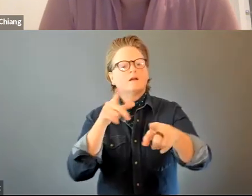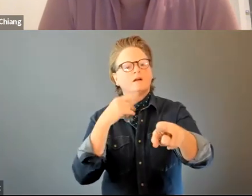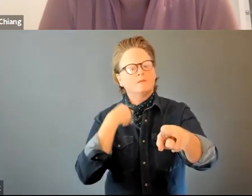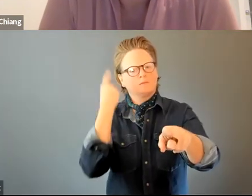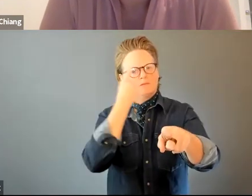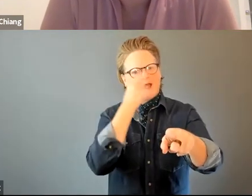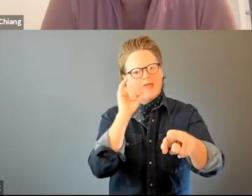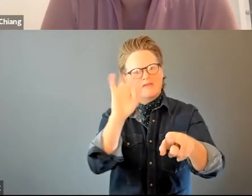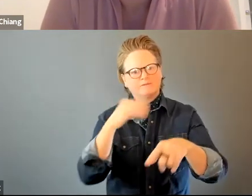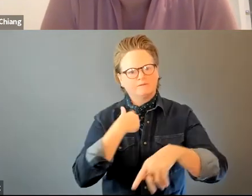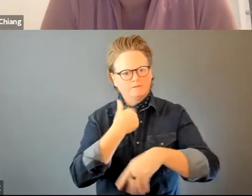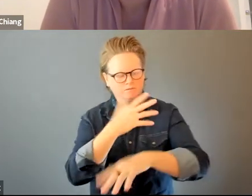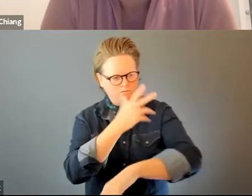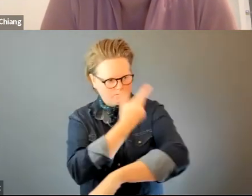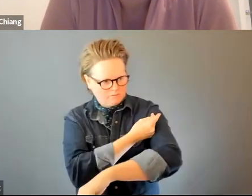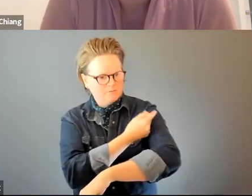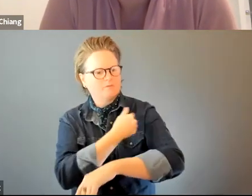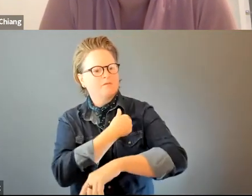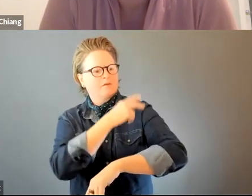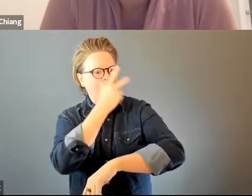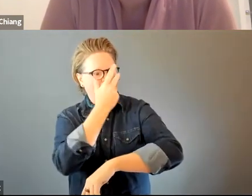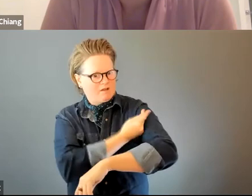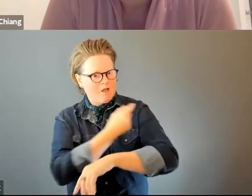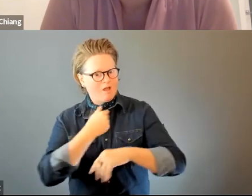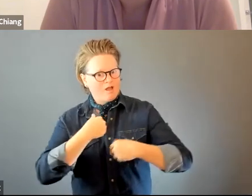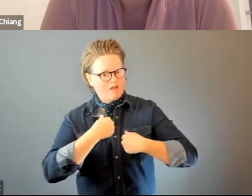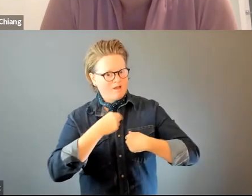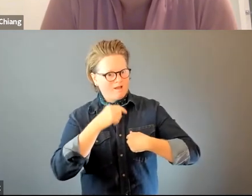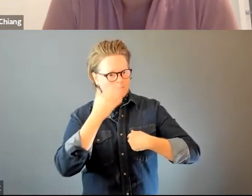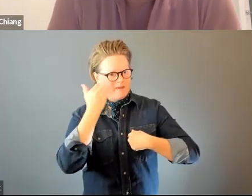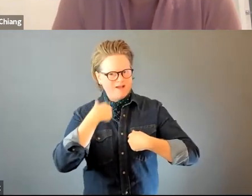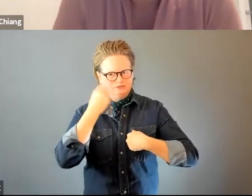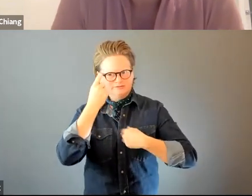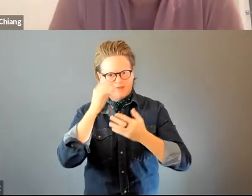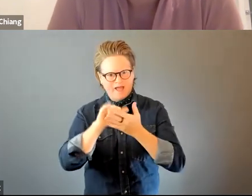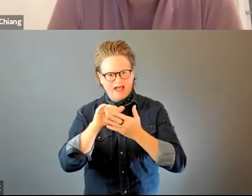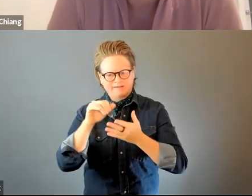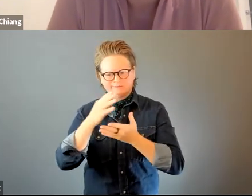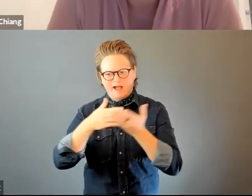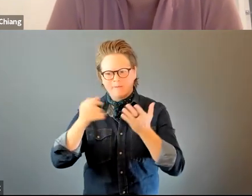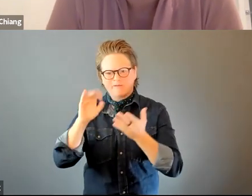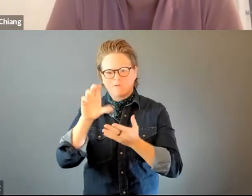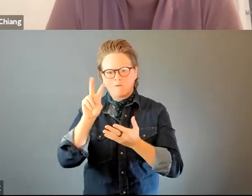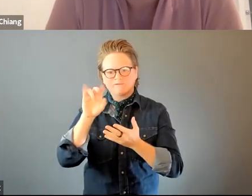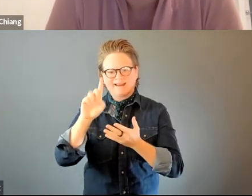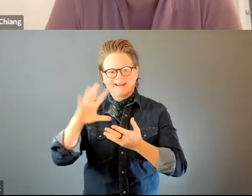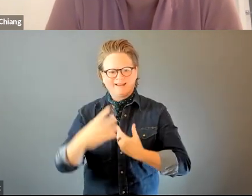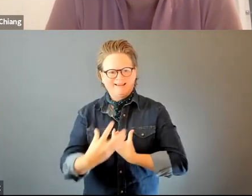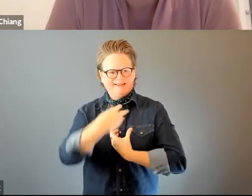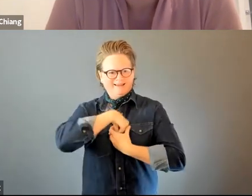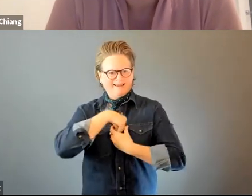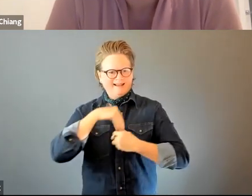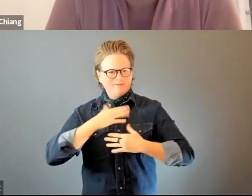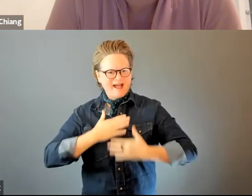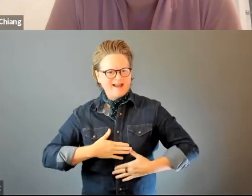Jack, I'm wondering if I, go ahead and get my vaccines, and then,